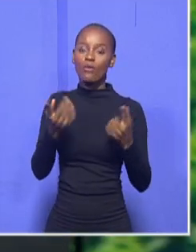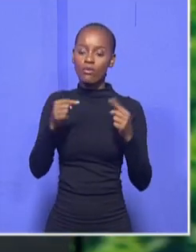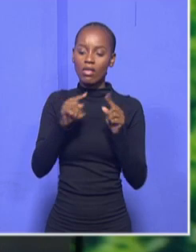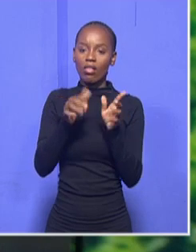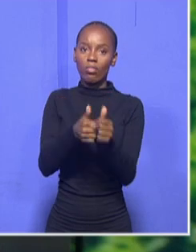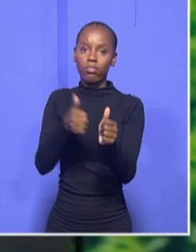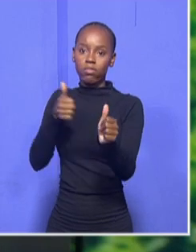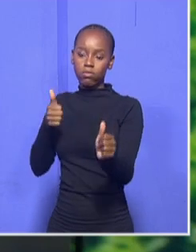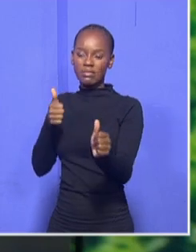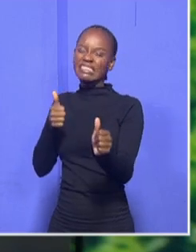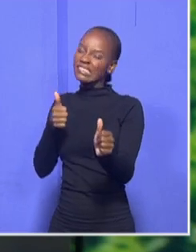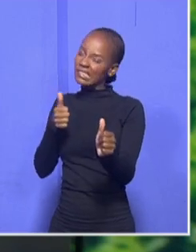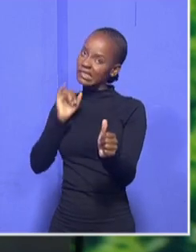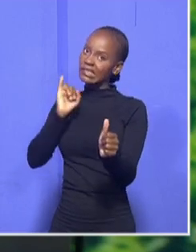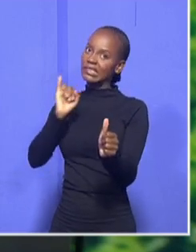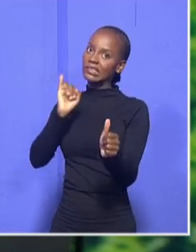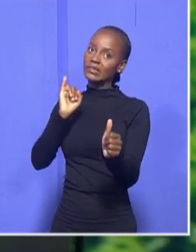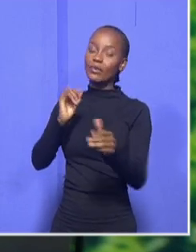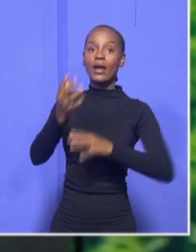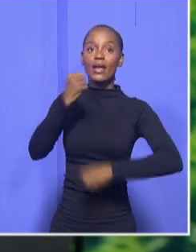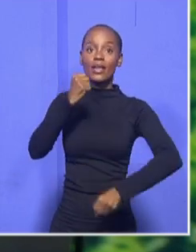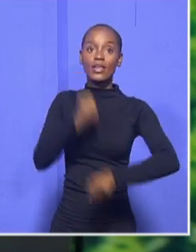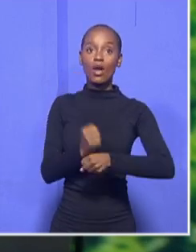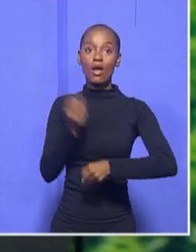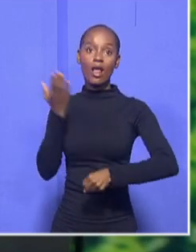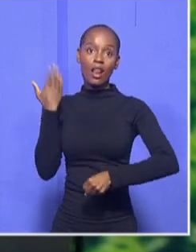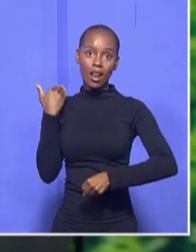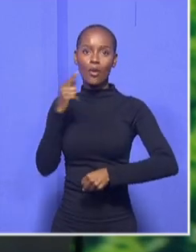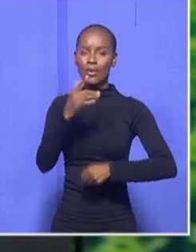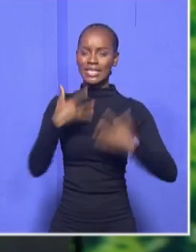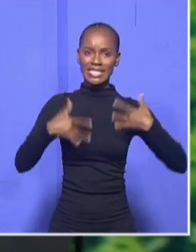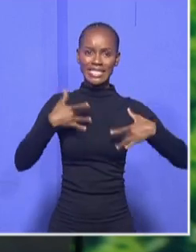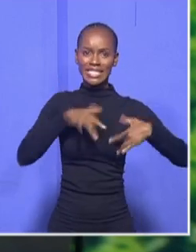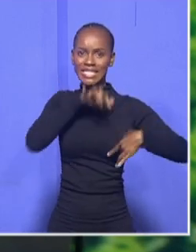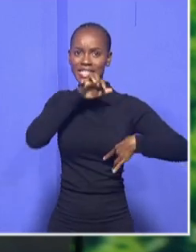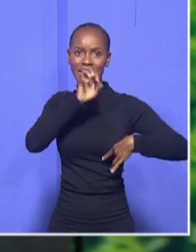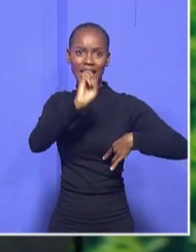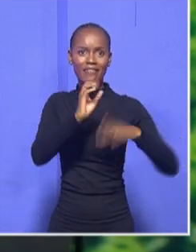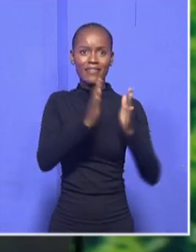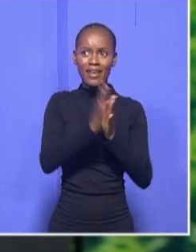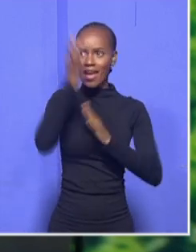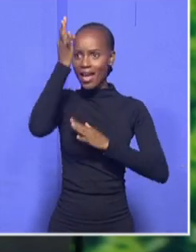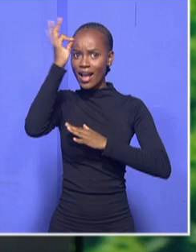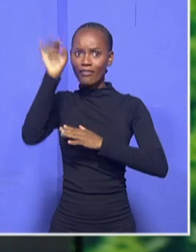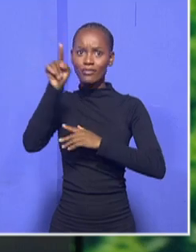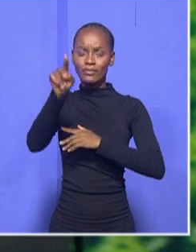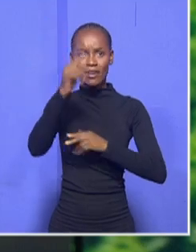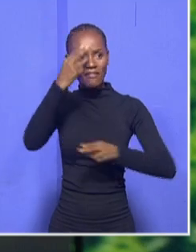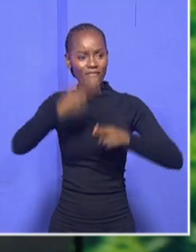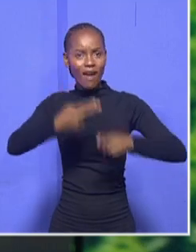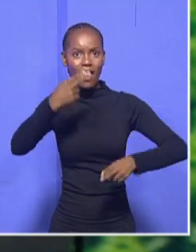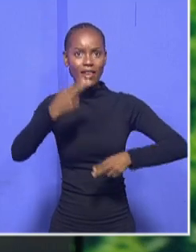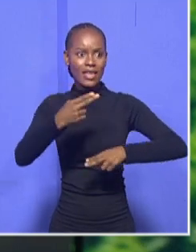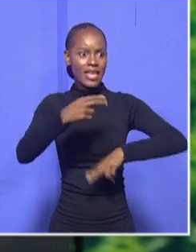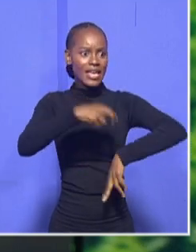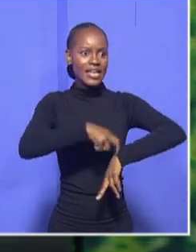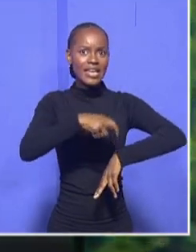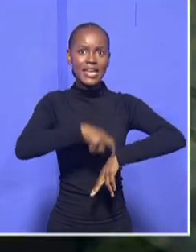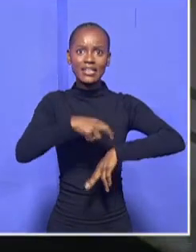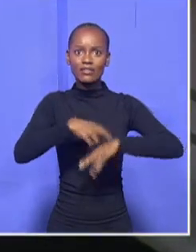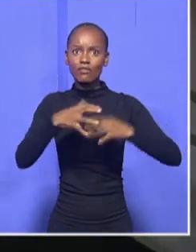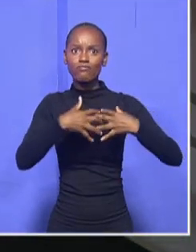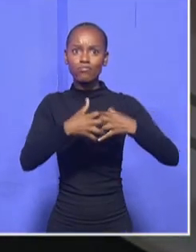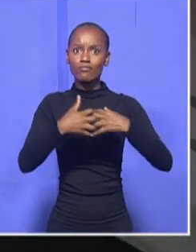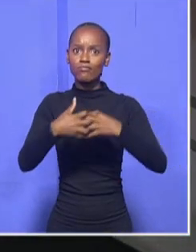However, a year ago this time, we were thrilled that governments are finally kind of seeing the need to incentivize the adoption